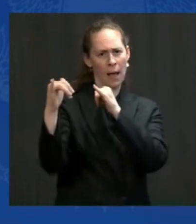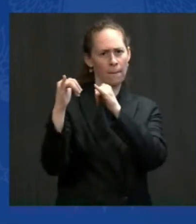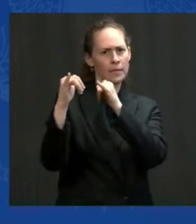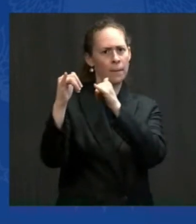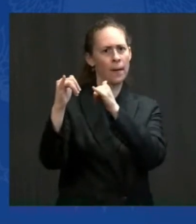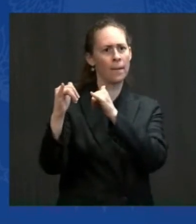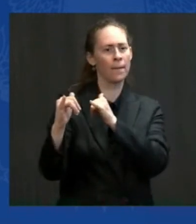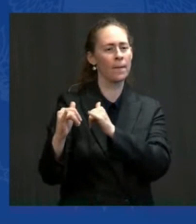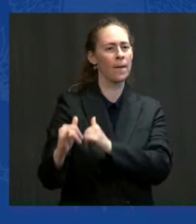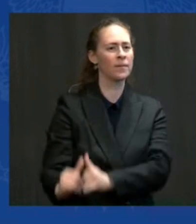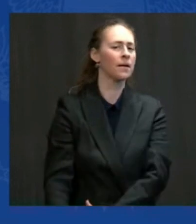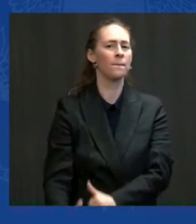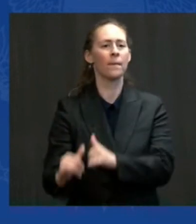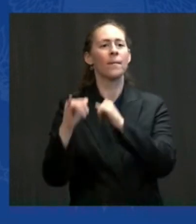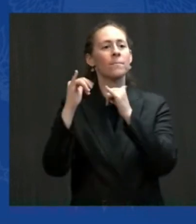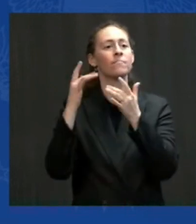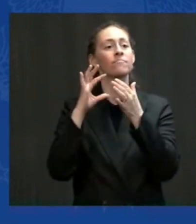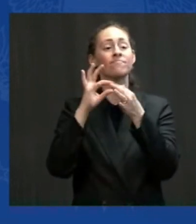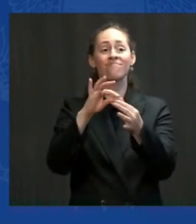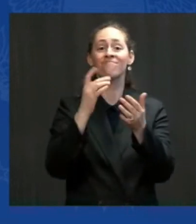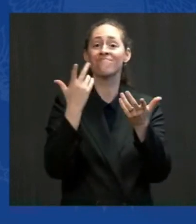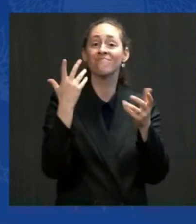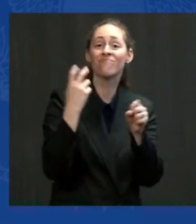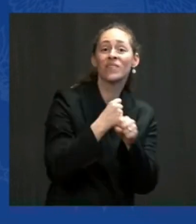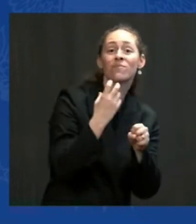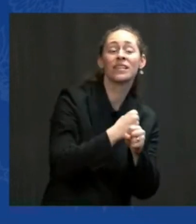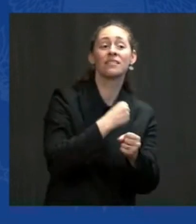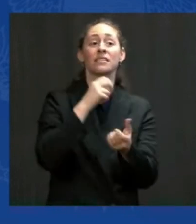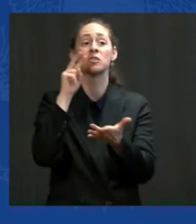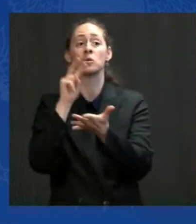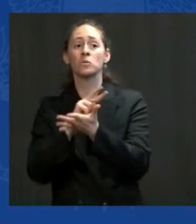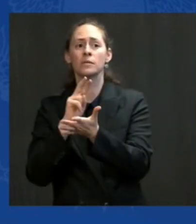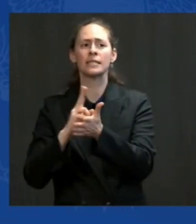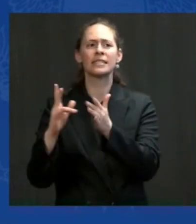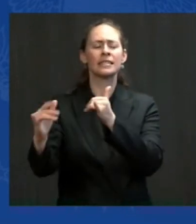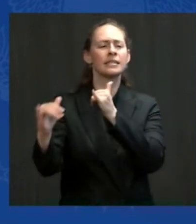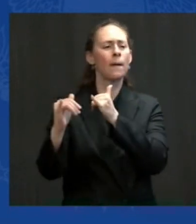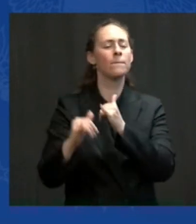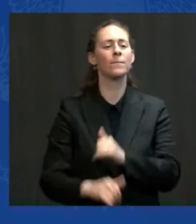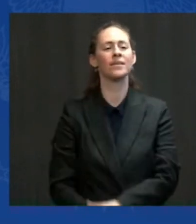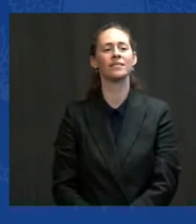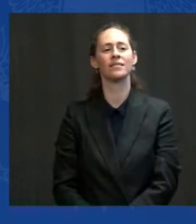losses as well as gains, is Dick Durbin. Dick?